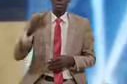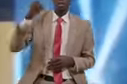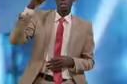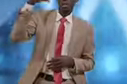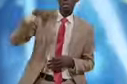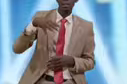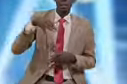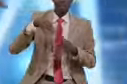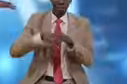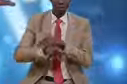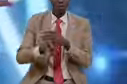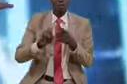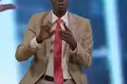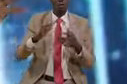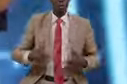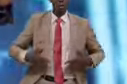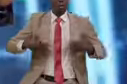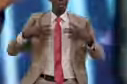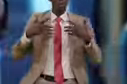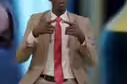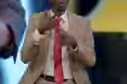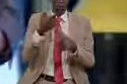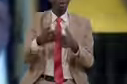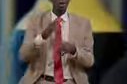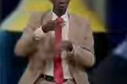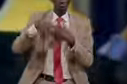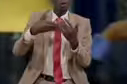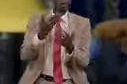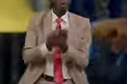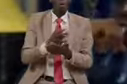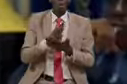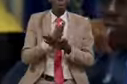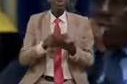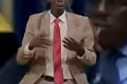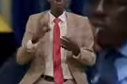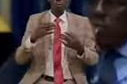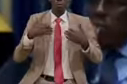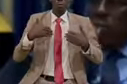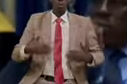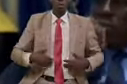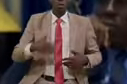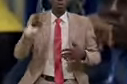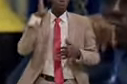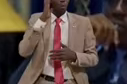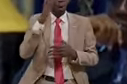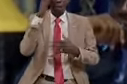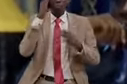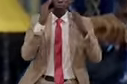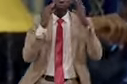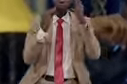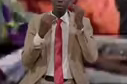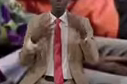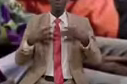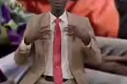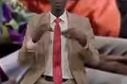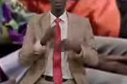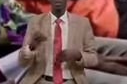life, every part of your body will experience healing and